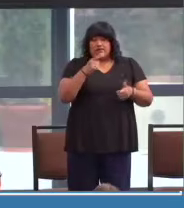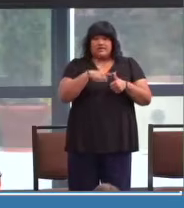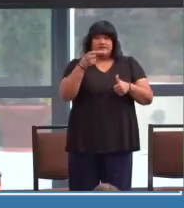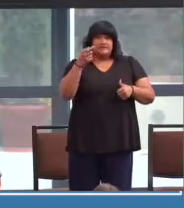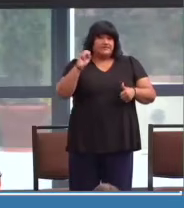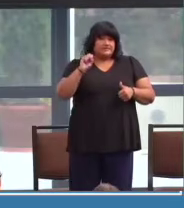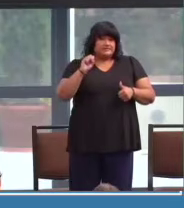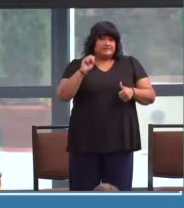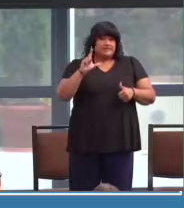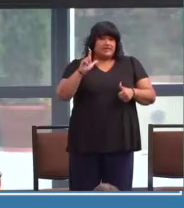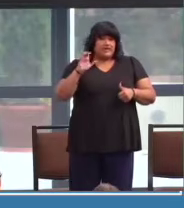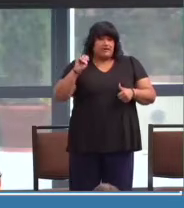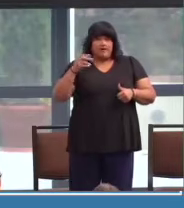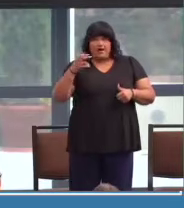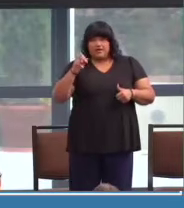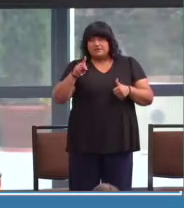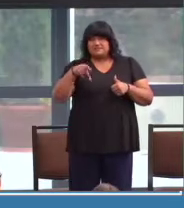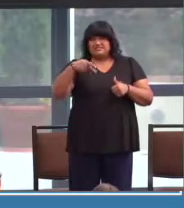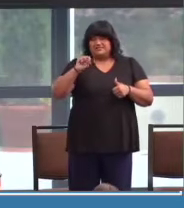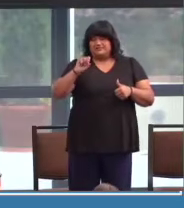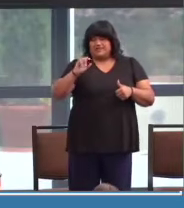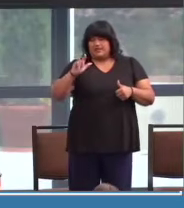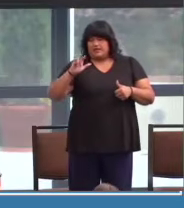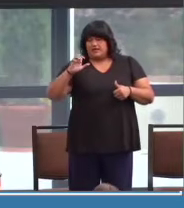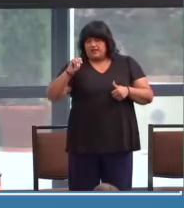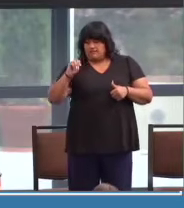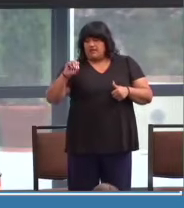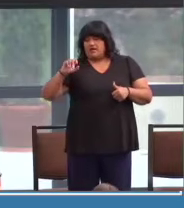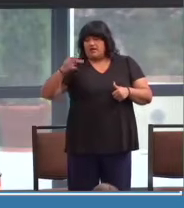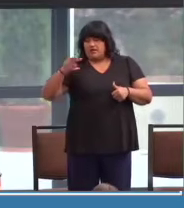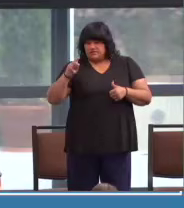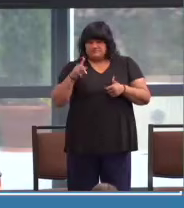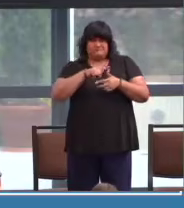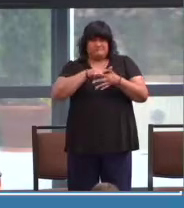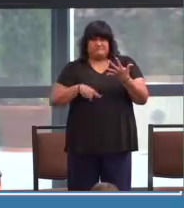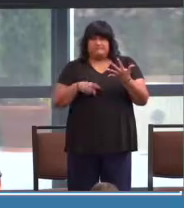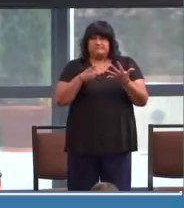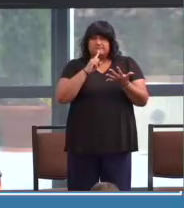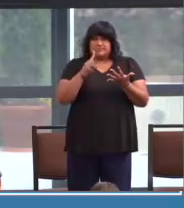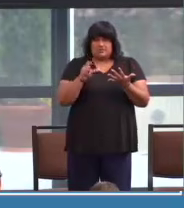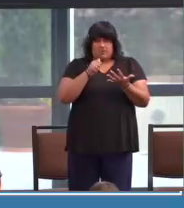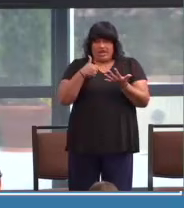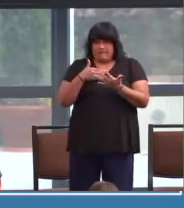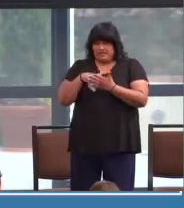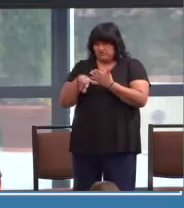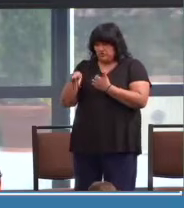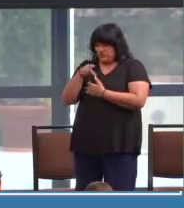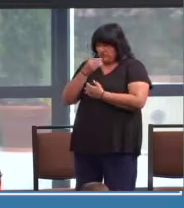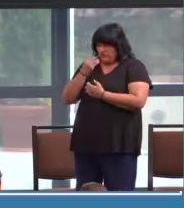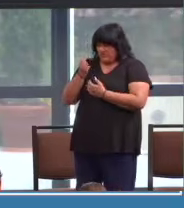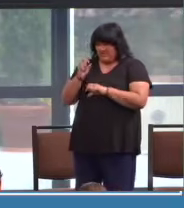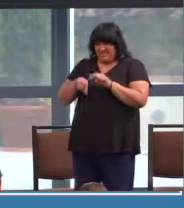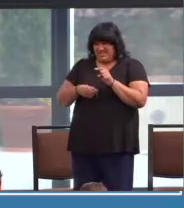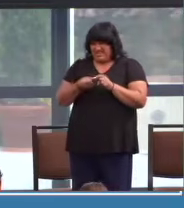these things. Sometimes these are supplements that help increase the fiber when maybe you don't have access to the foods or able to take some of these